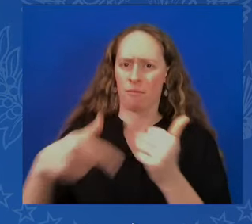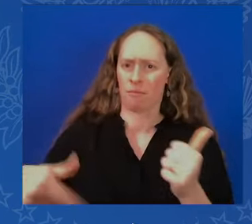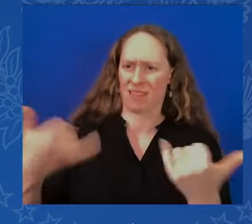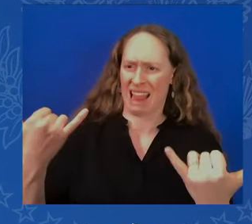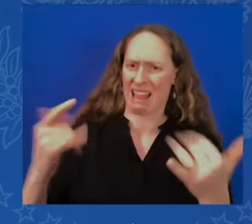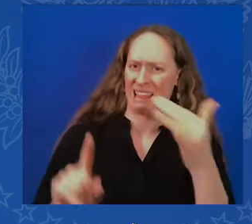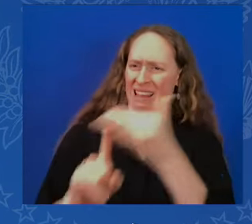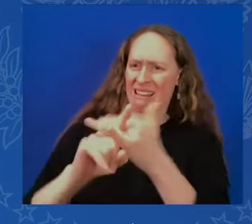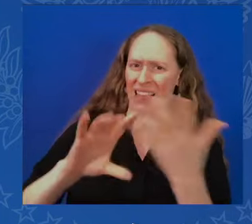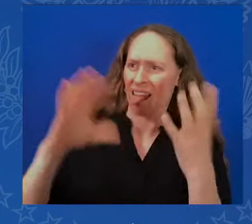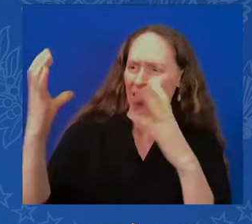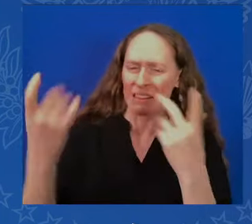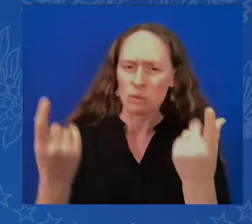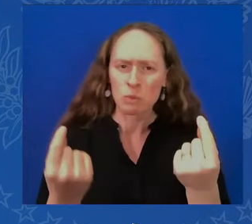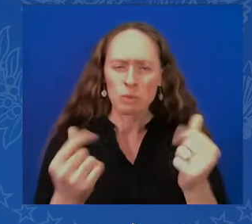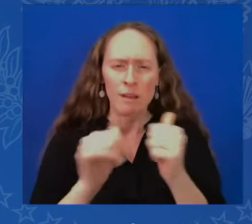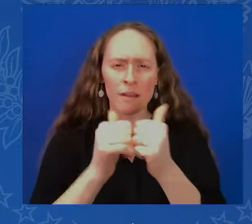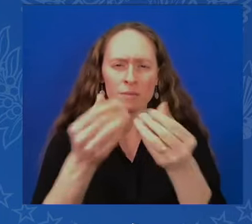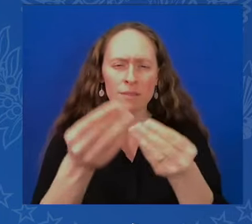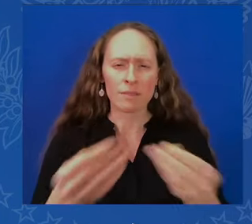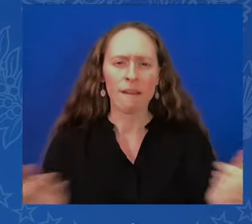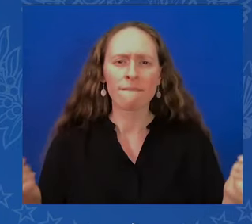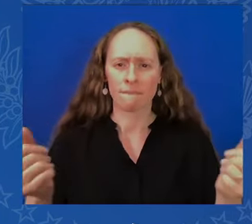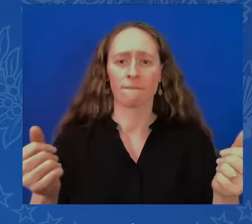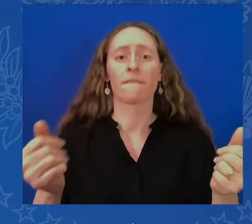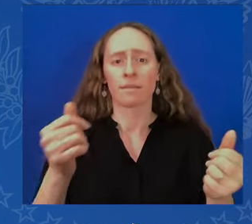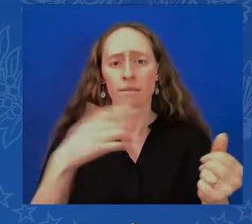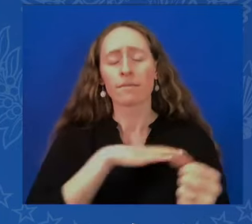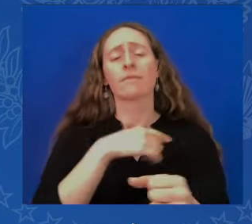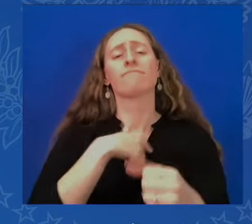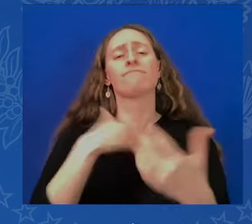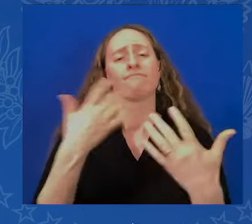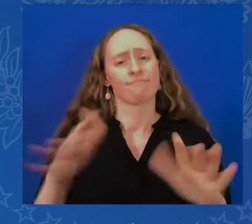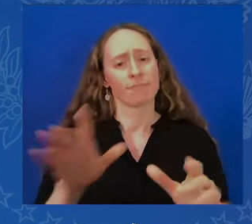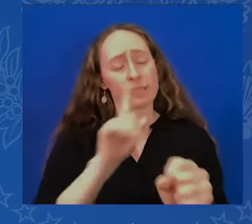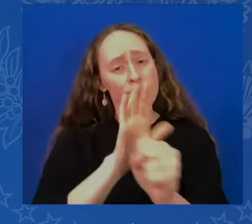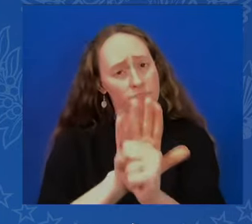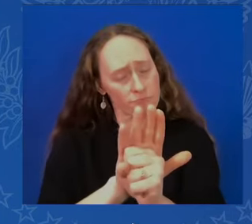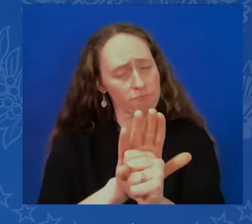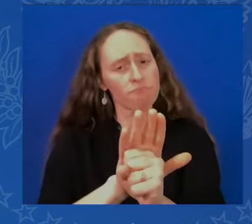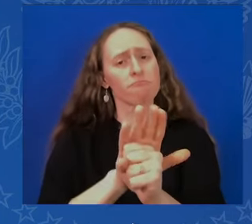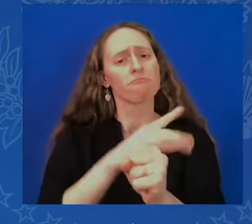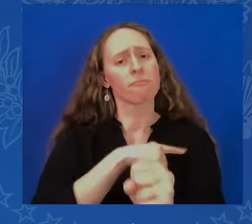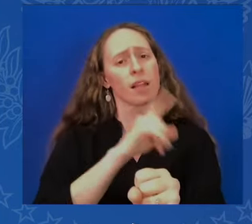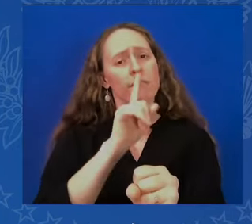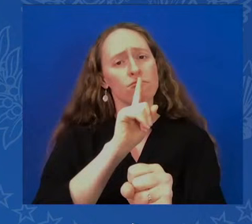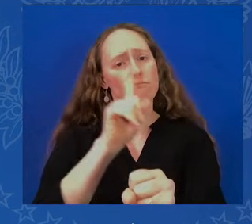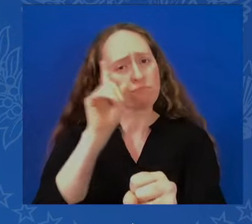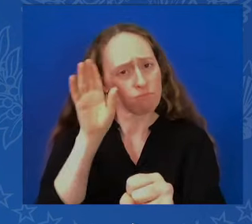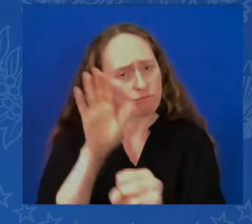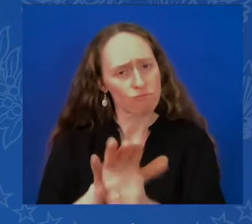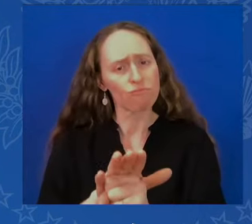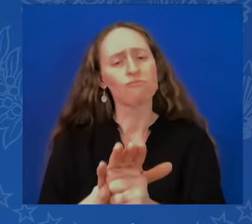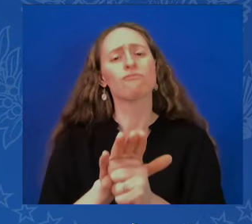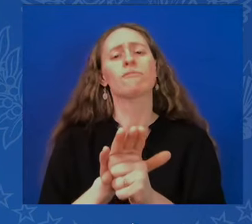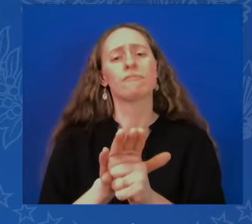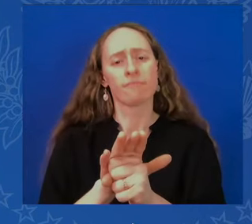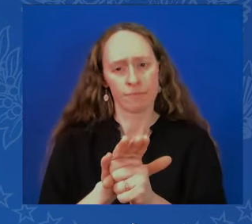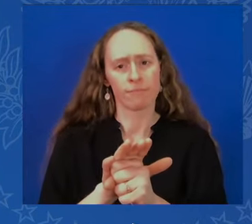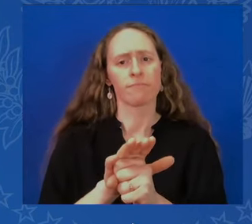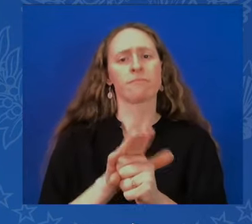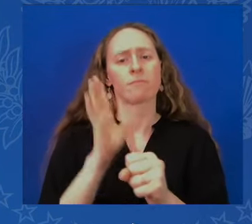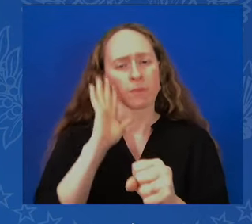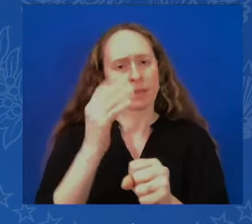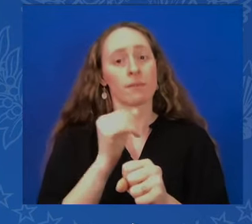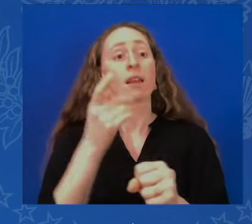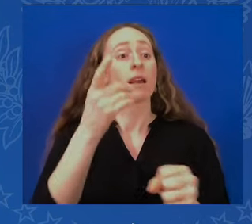committed, absolutely committed, to ensuring that the parties responsible for this tragedy pay to repair the damage and